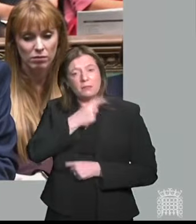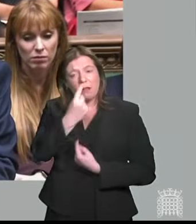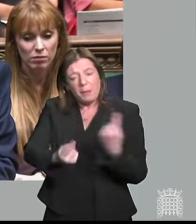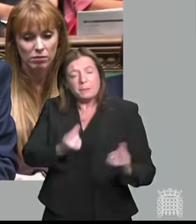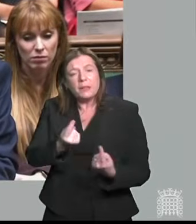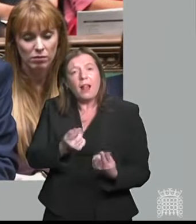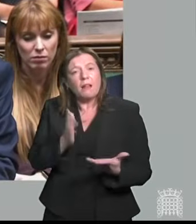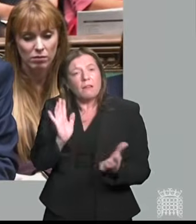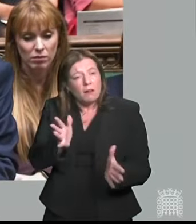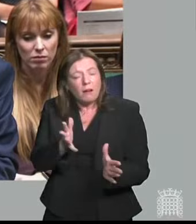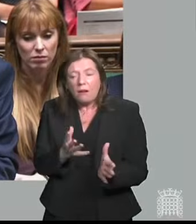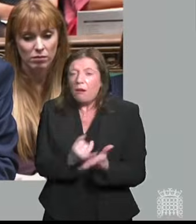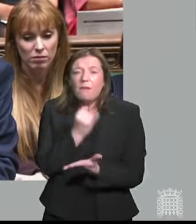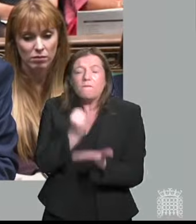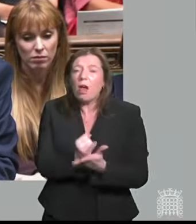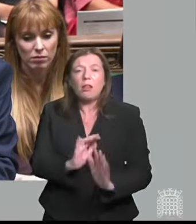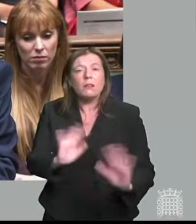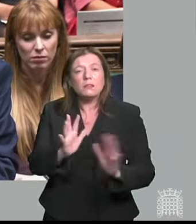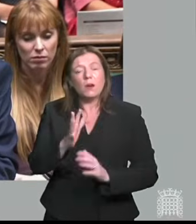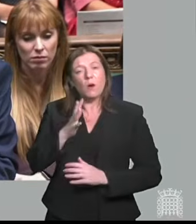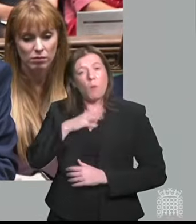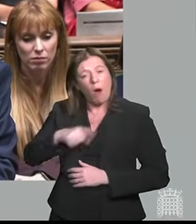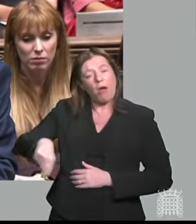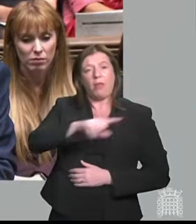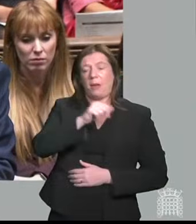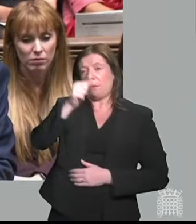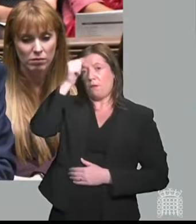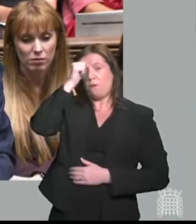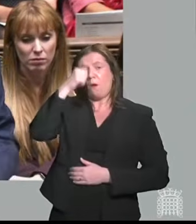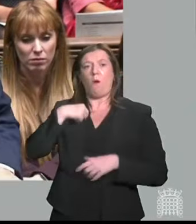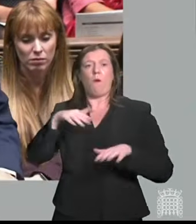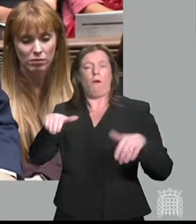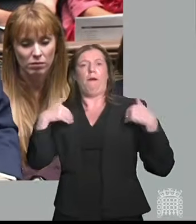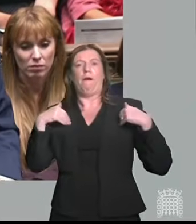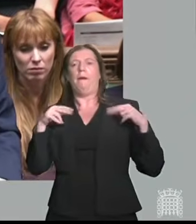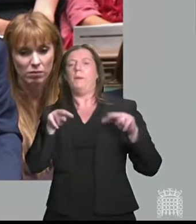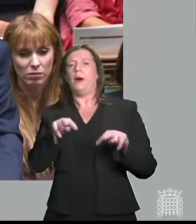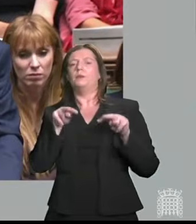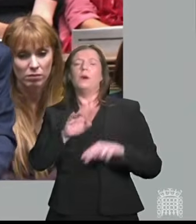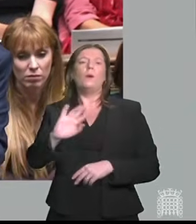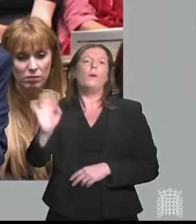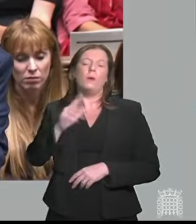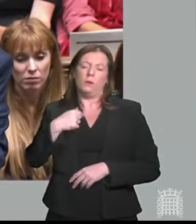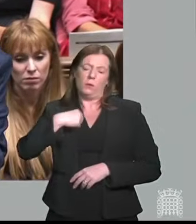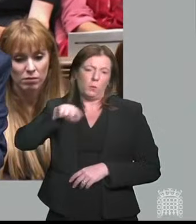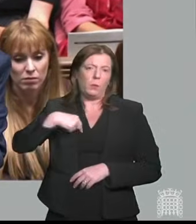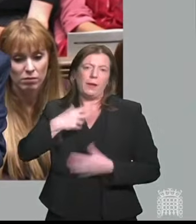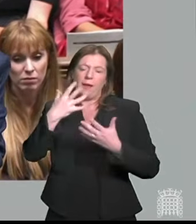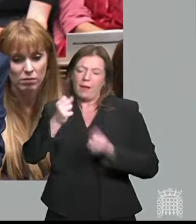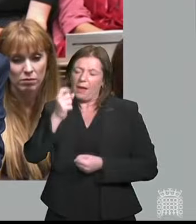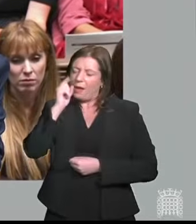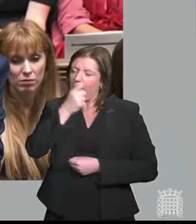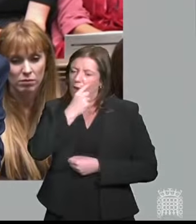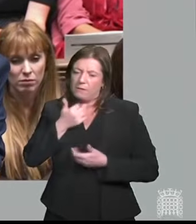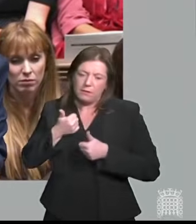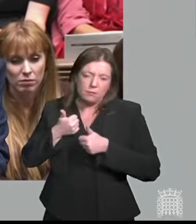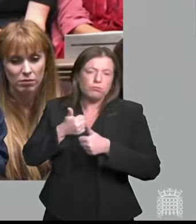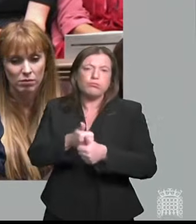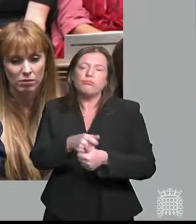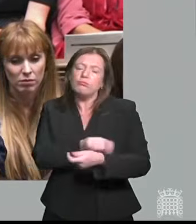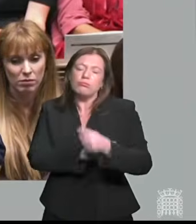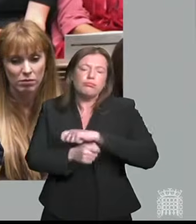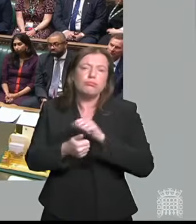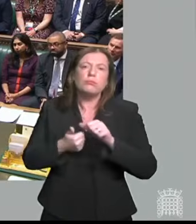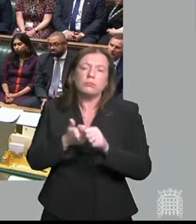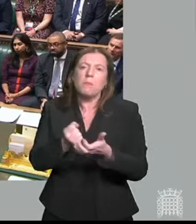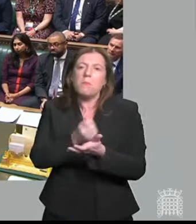need to know that the world is not just simply watching, but acting to prevent a humanitarian